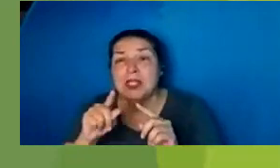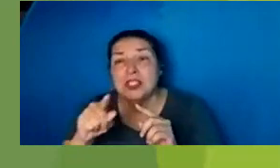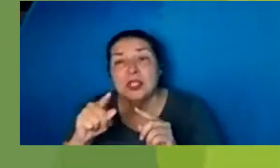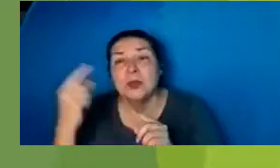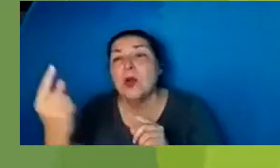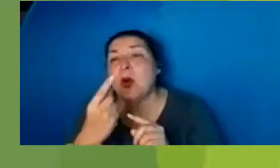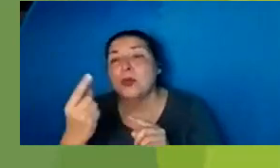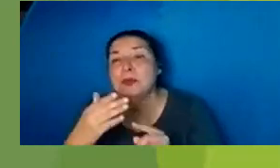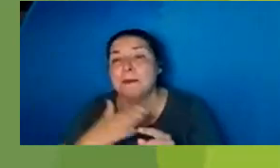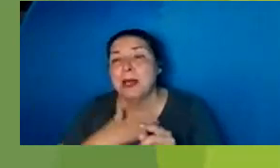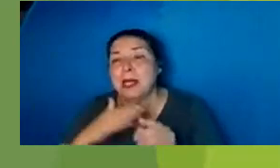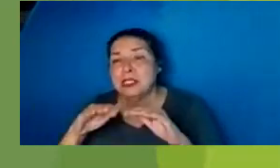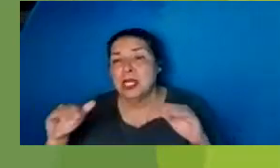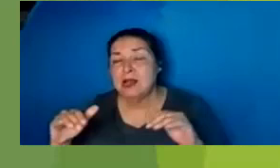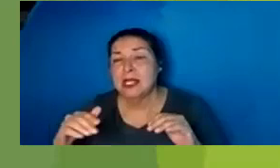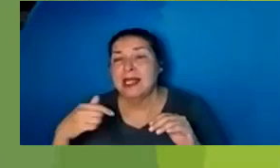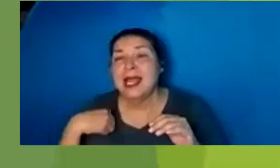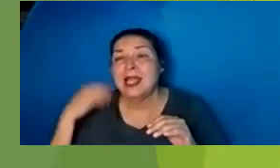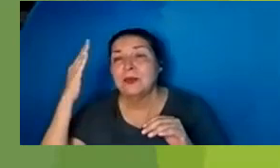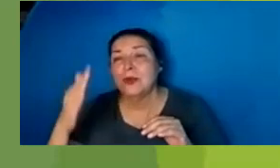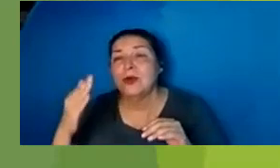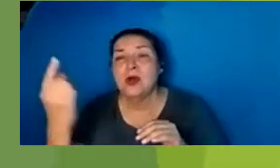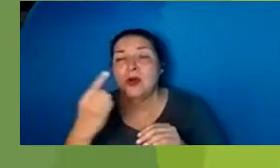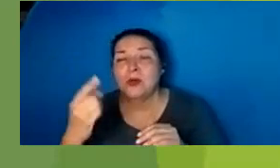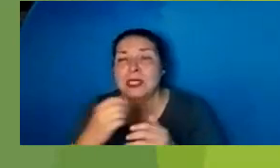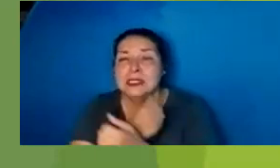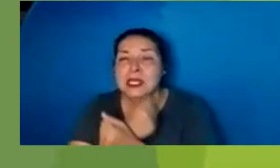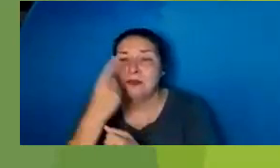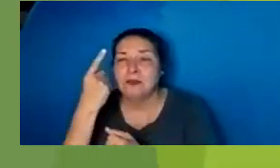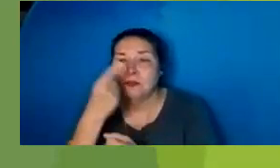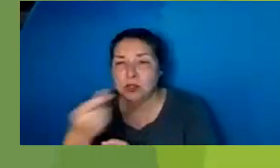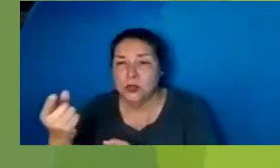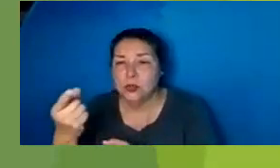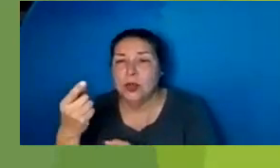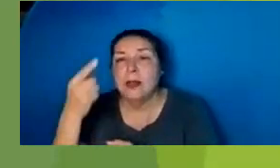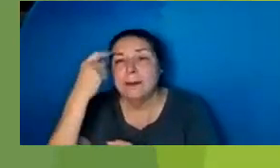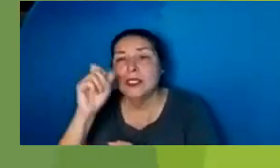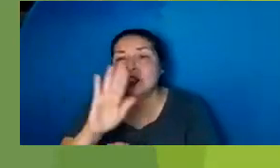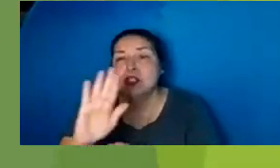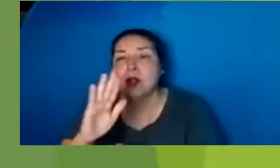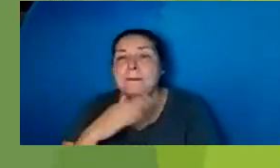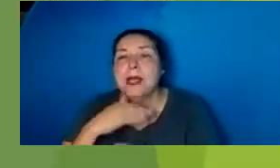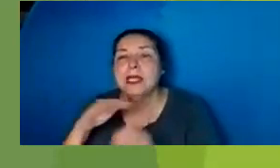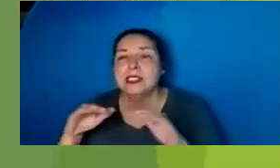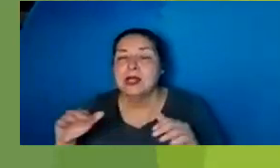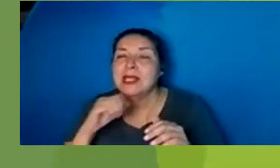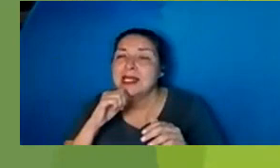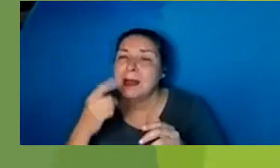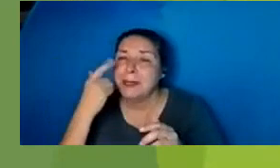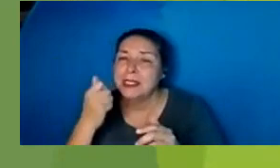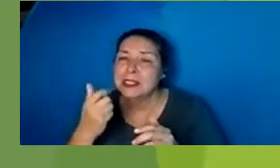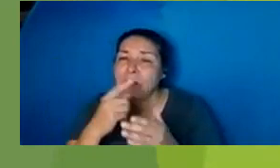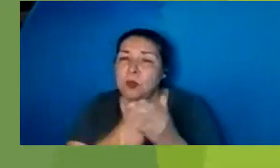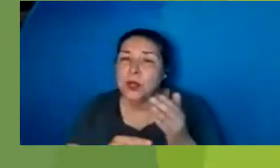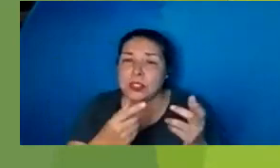child and I will always love you simply because you are my child and not because of what you do and